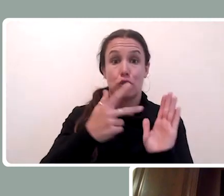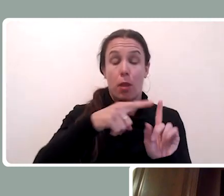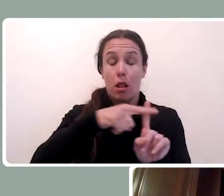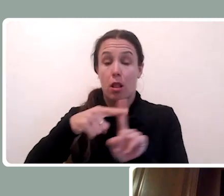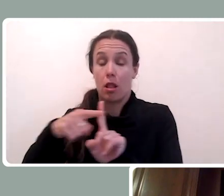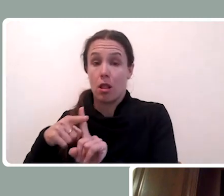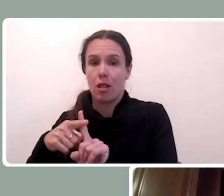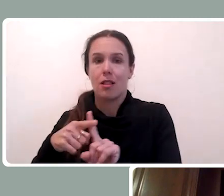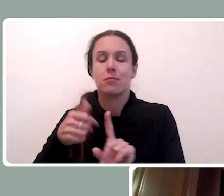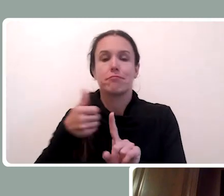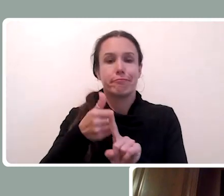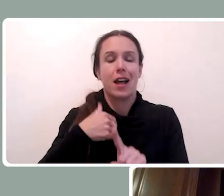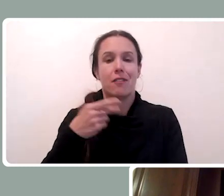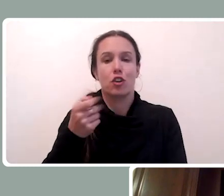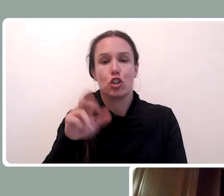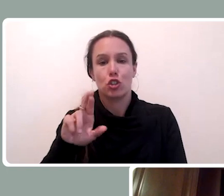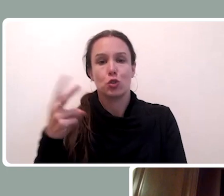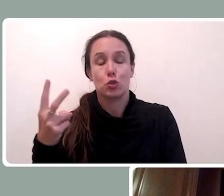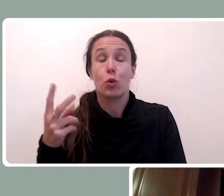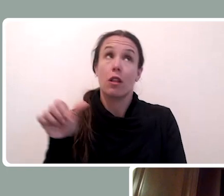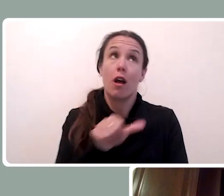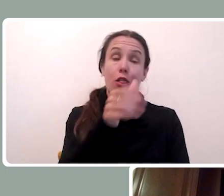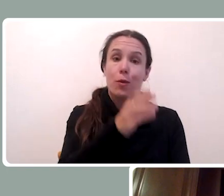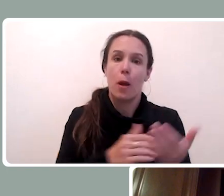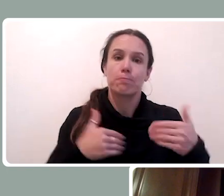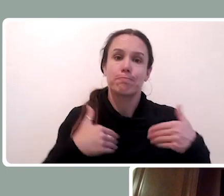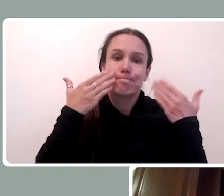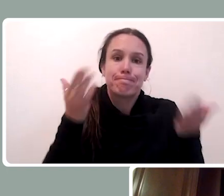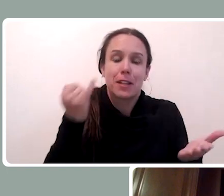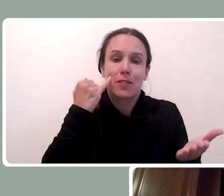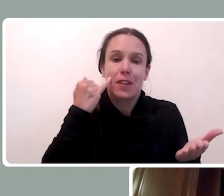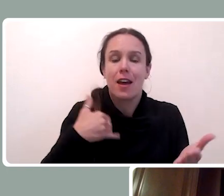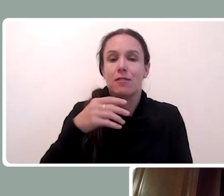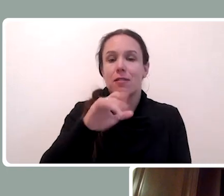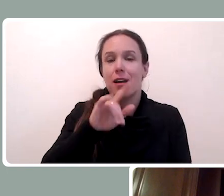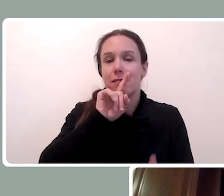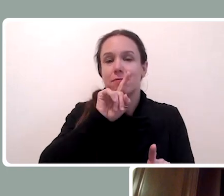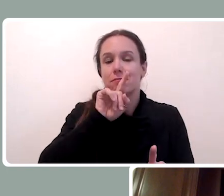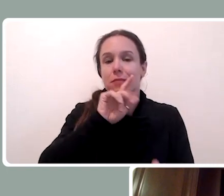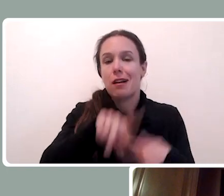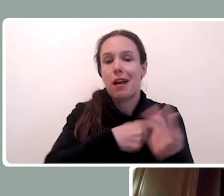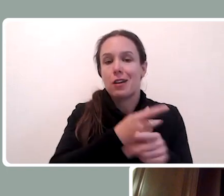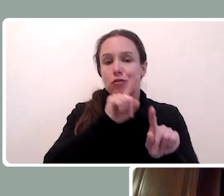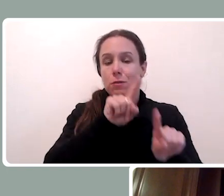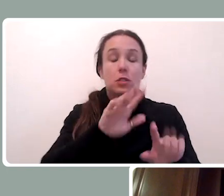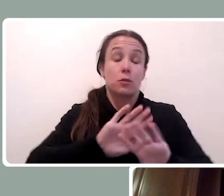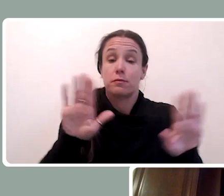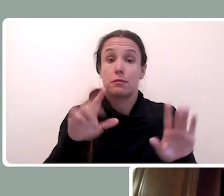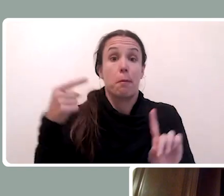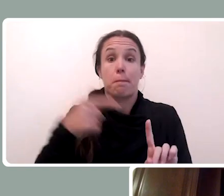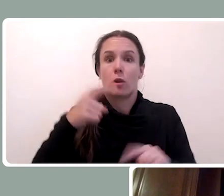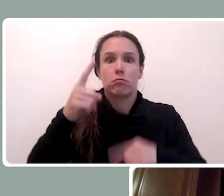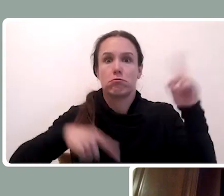got Herceptin. And again, the other part is I don't know if they had a pathological response or not, if they got neoadjuvant therapy. So there are various factors, but